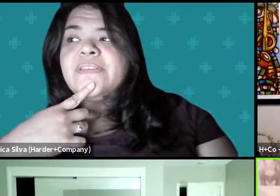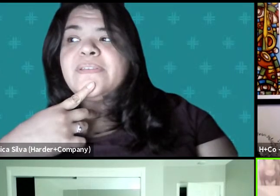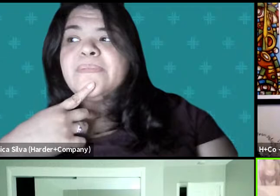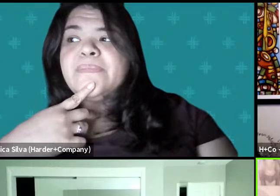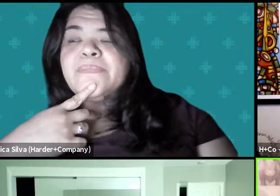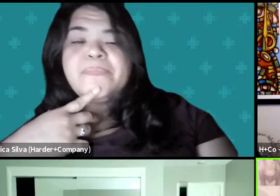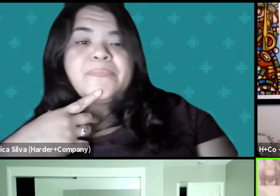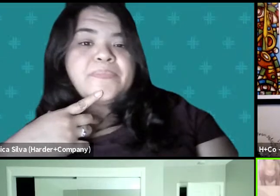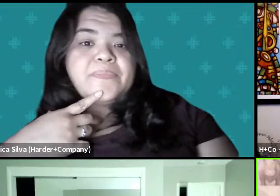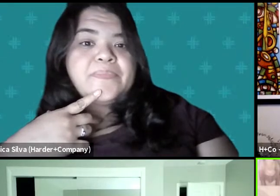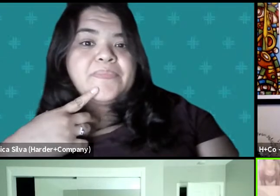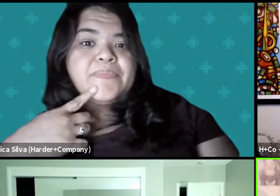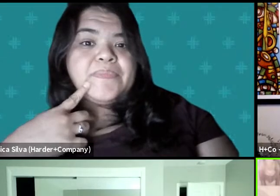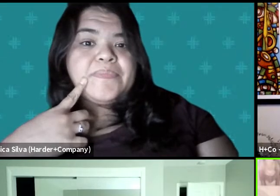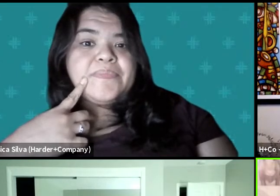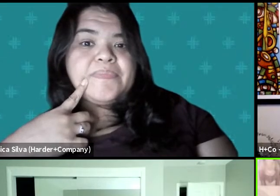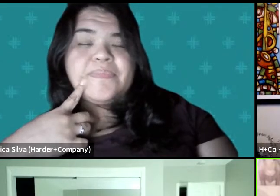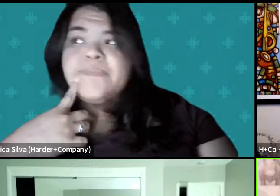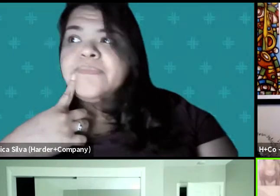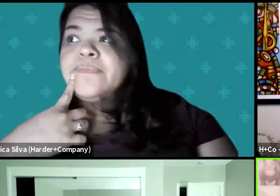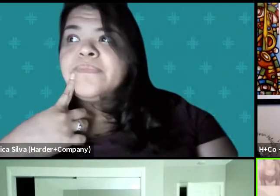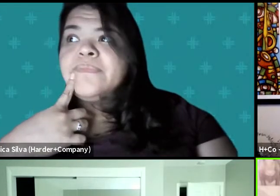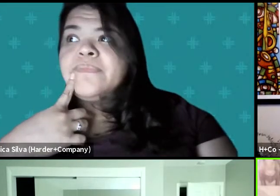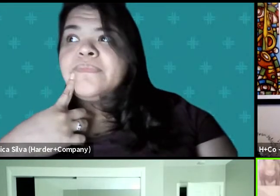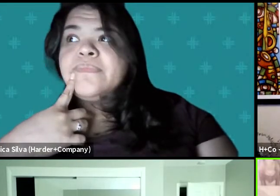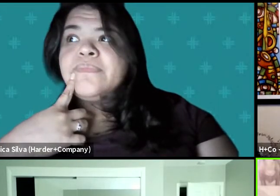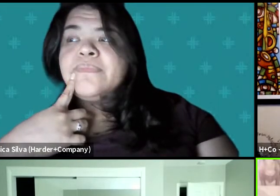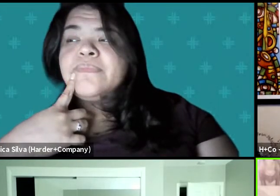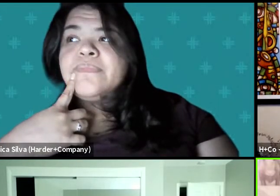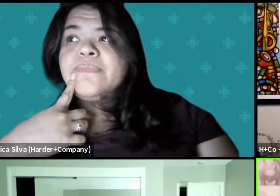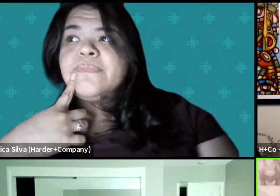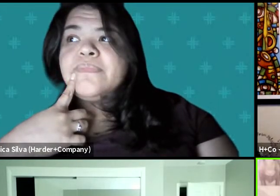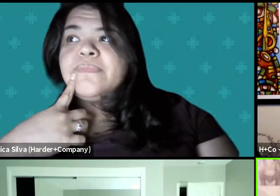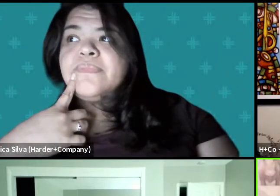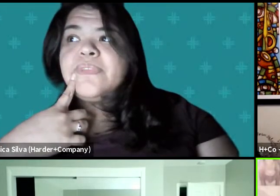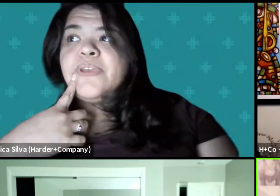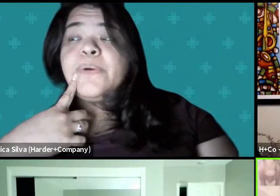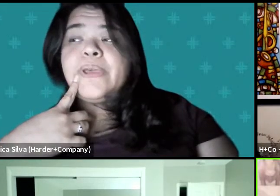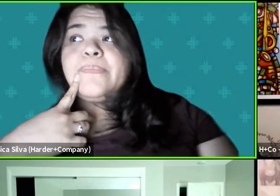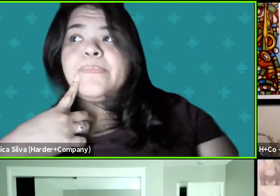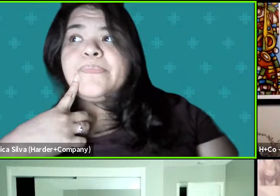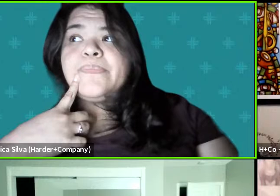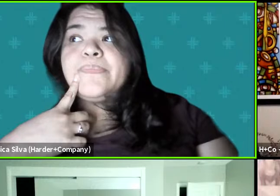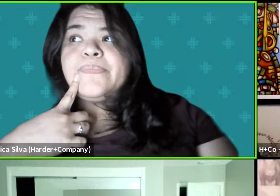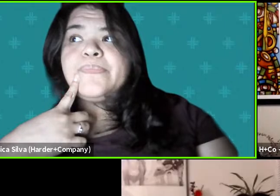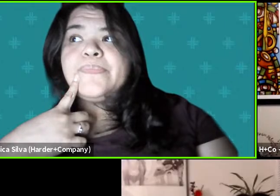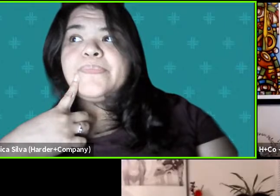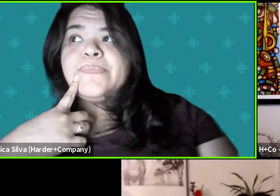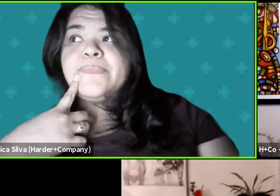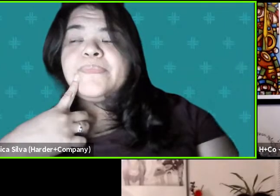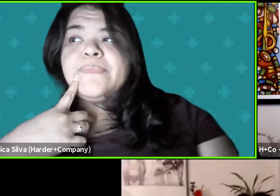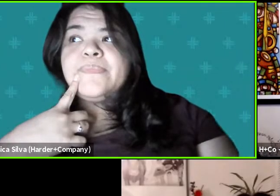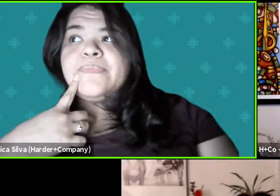Otherwise, we can give people like a 2-minute warning at the 120-second countdown. Okay.